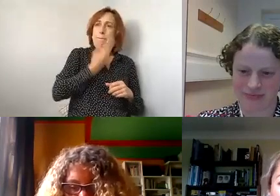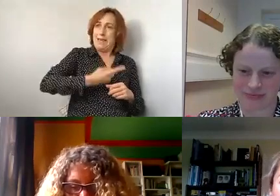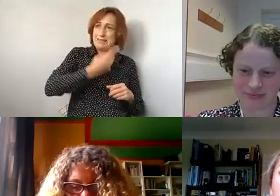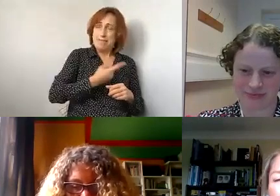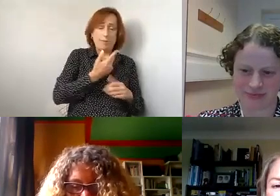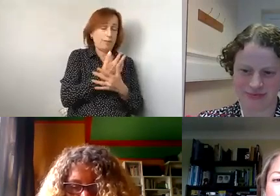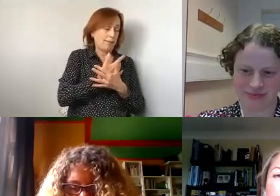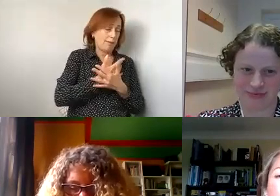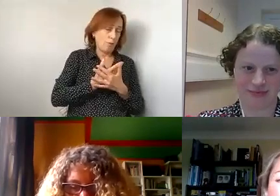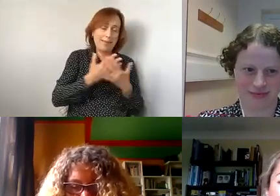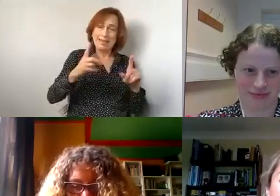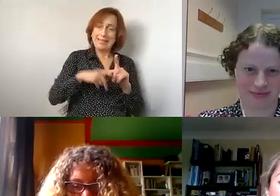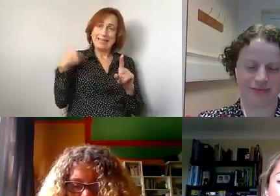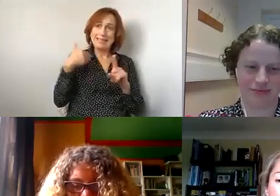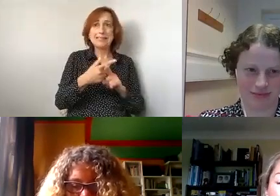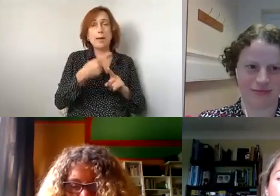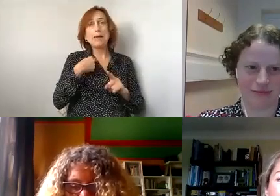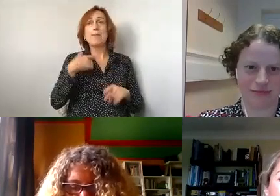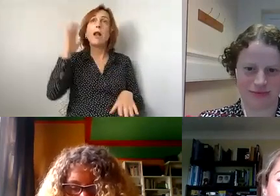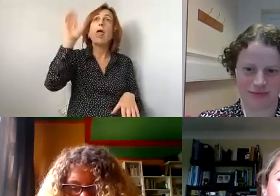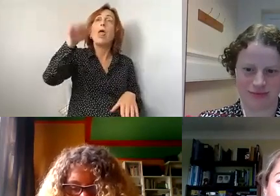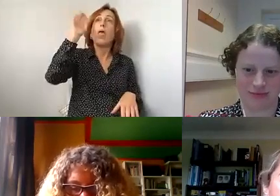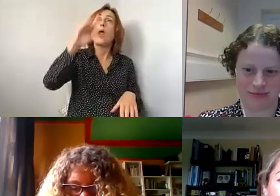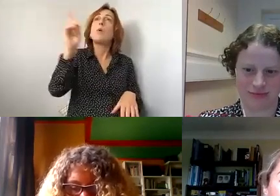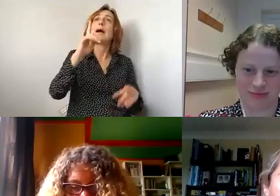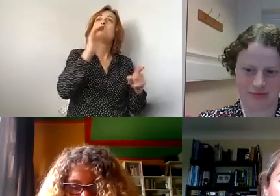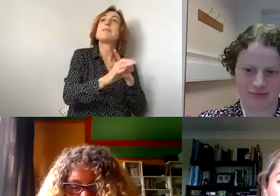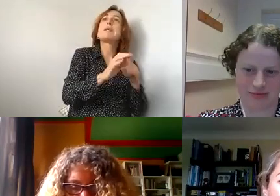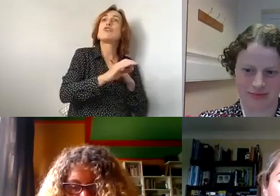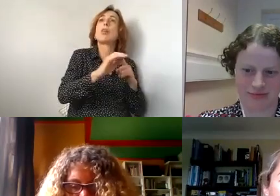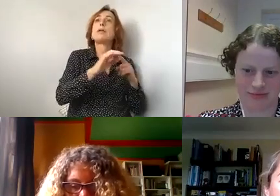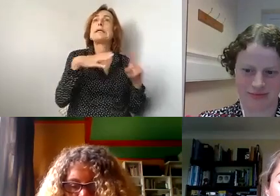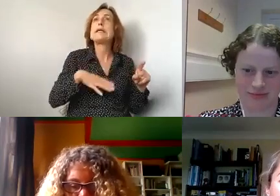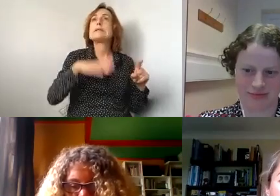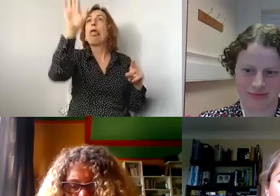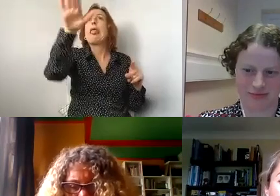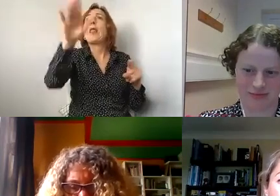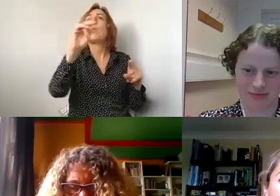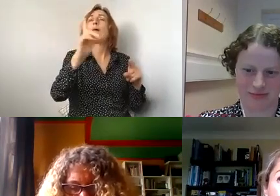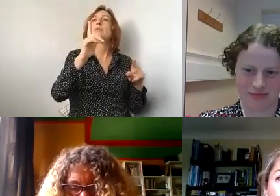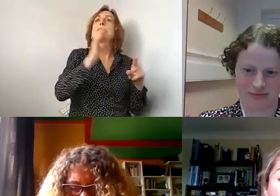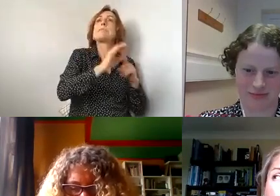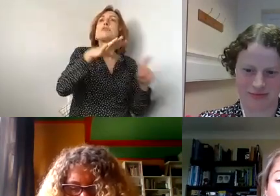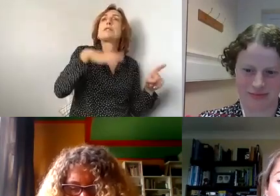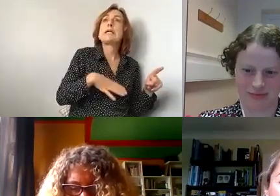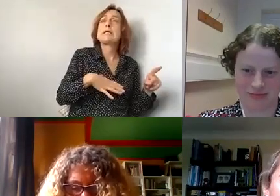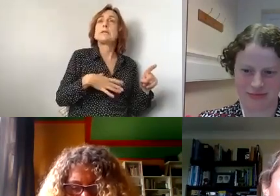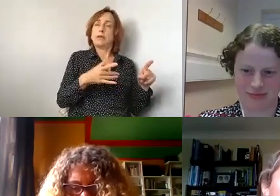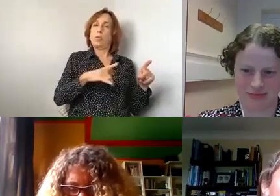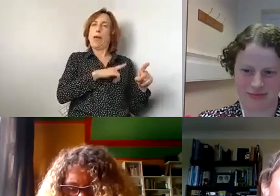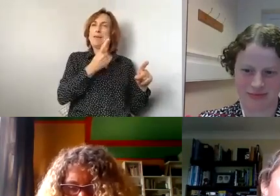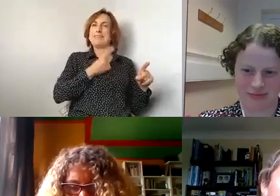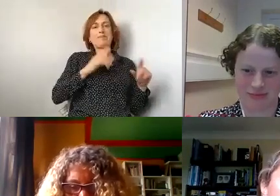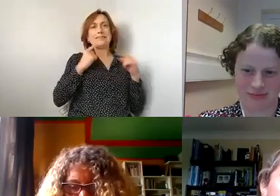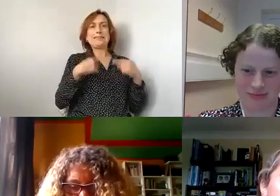always saying what about special, because I regard myself as an educator, but I just think you know, that the more I go on, the